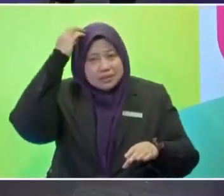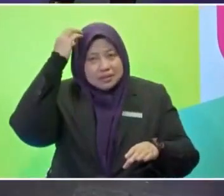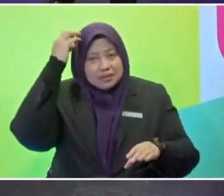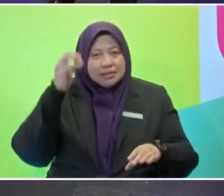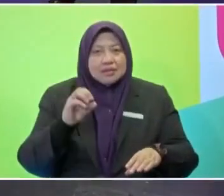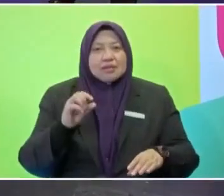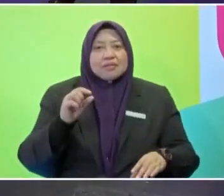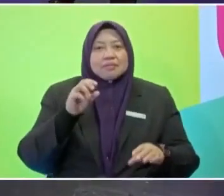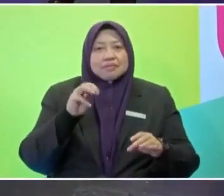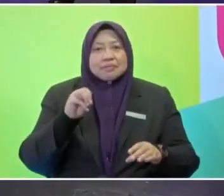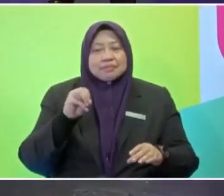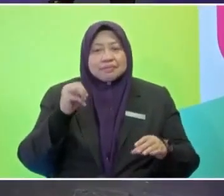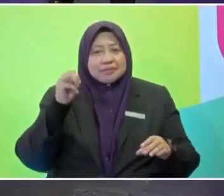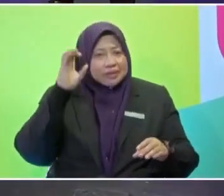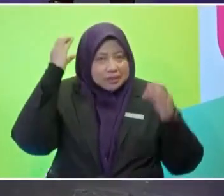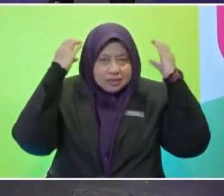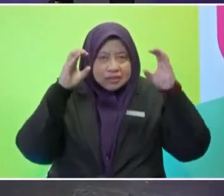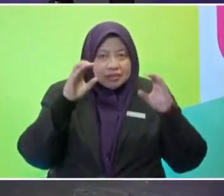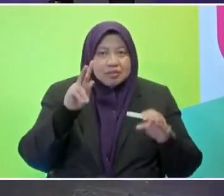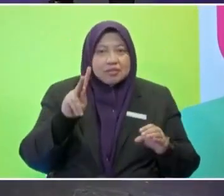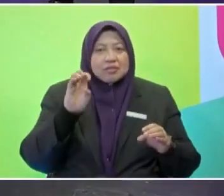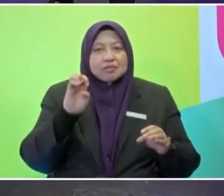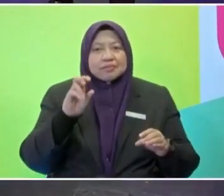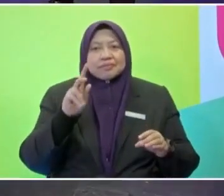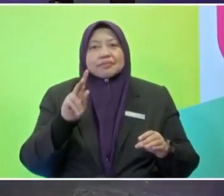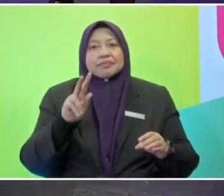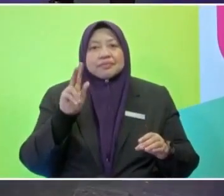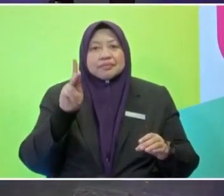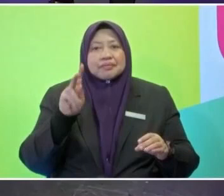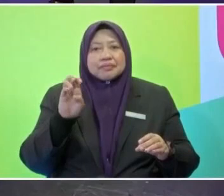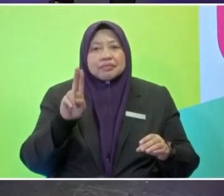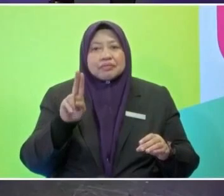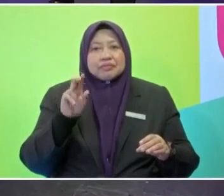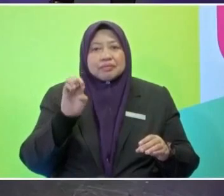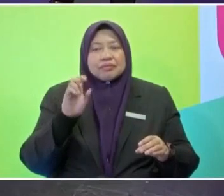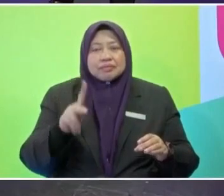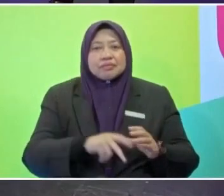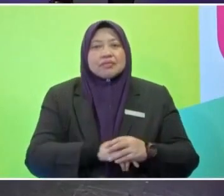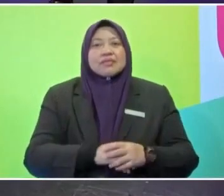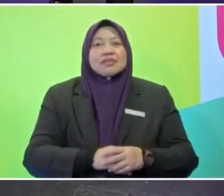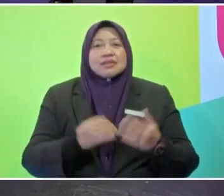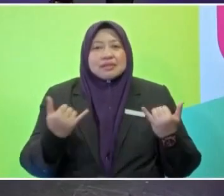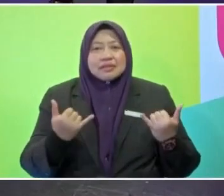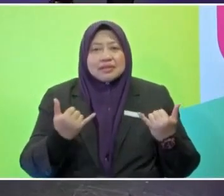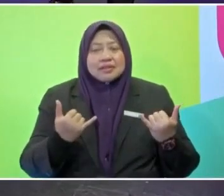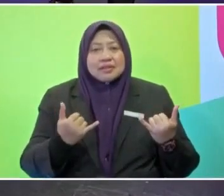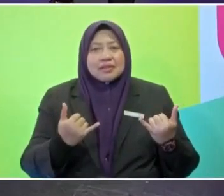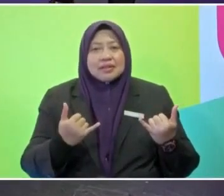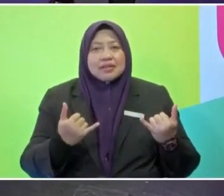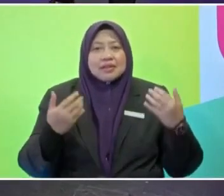Hi, Mr. Quek. Hi, Shafika. How are you? I'm great. You're looking super smart today. Thank you. Just now we had a